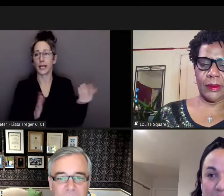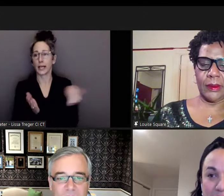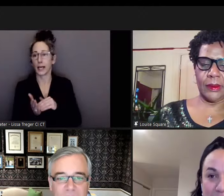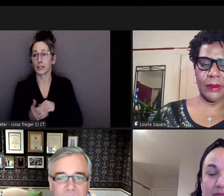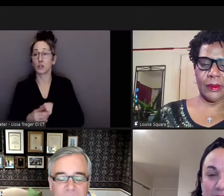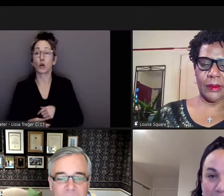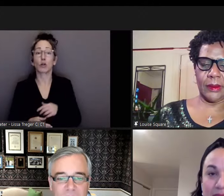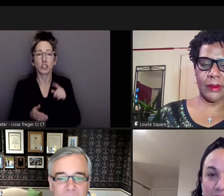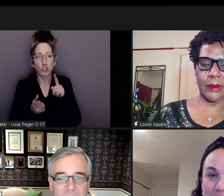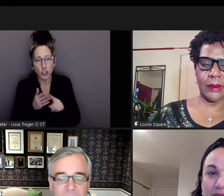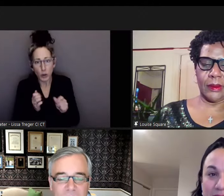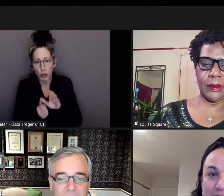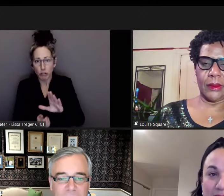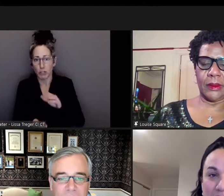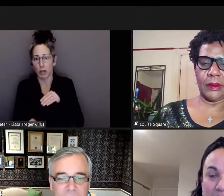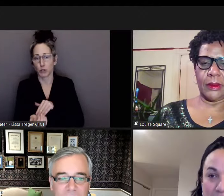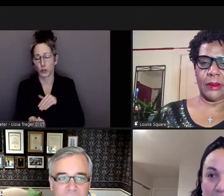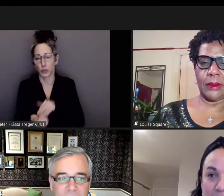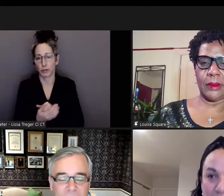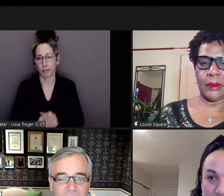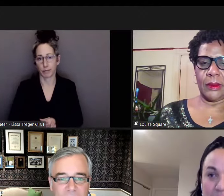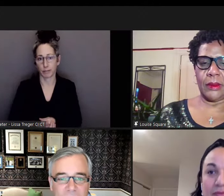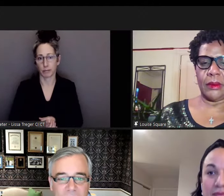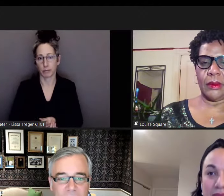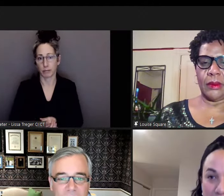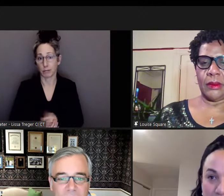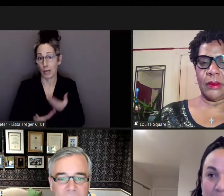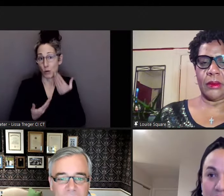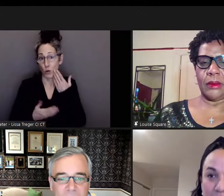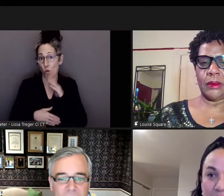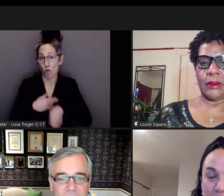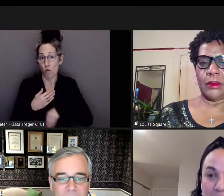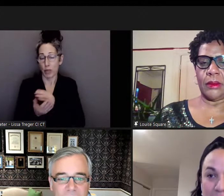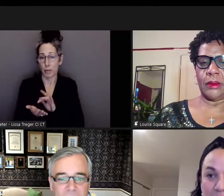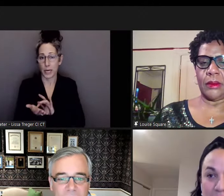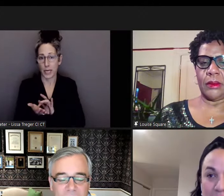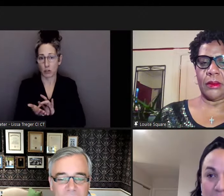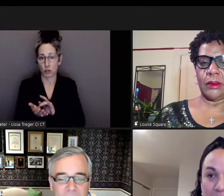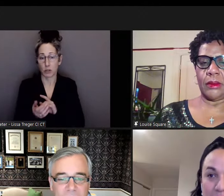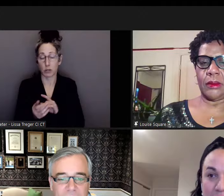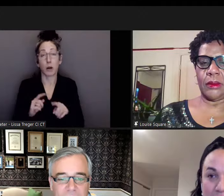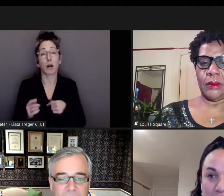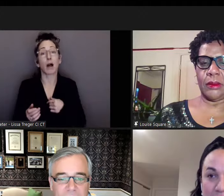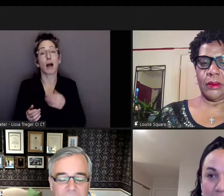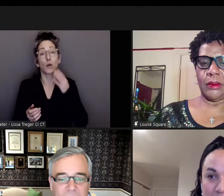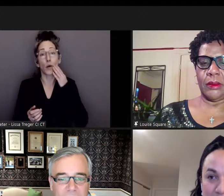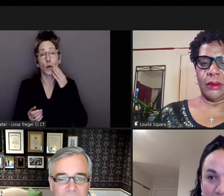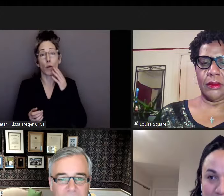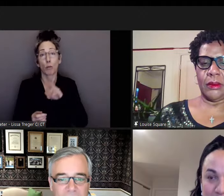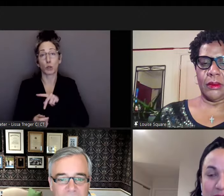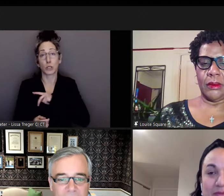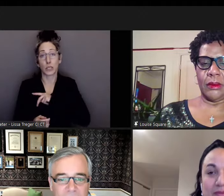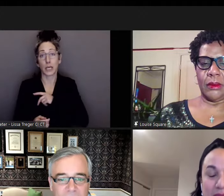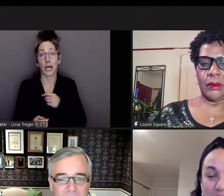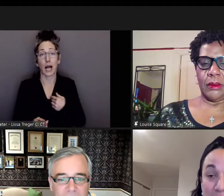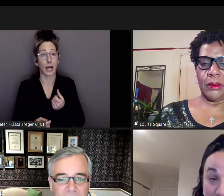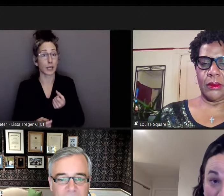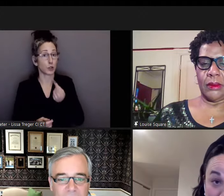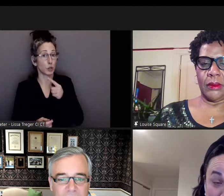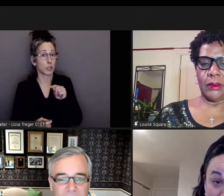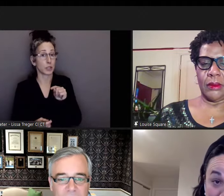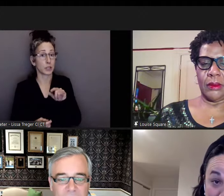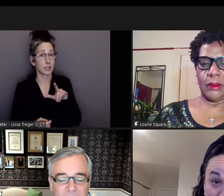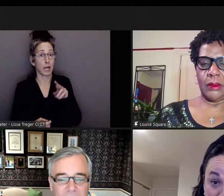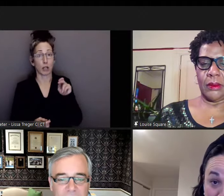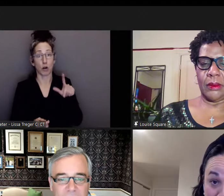no contraindications to the medications. I don't know all the medications, in the world, but what I know is that I personally took Tylenol. A lot of